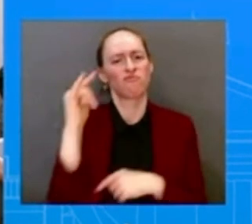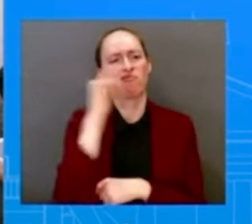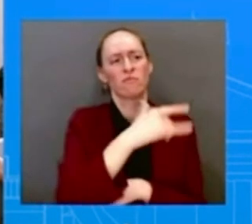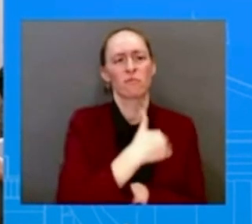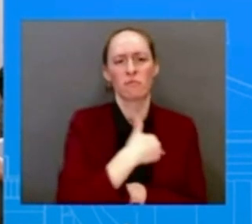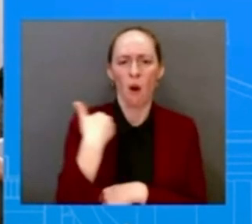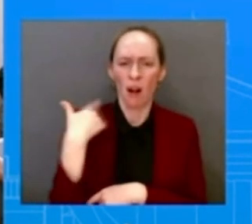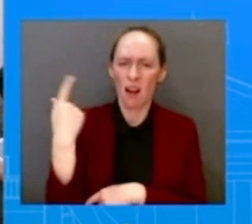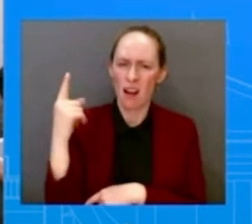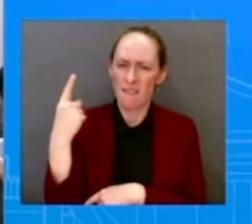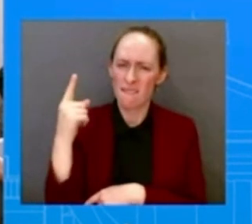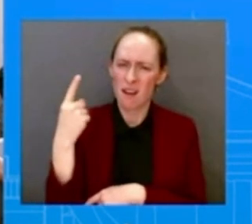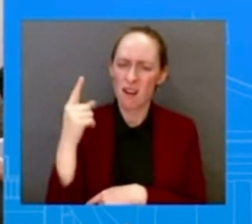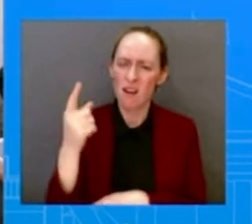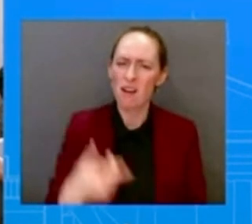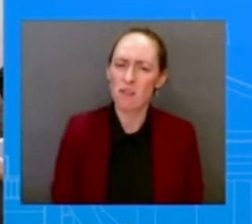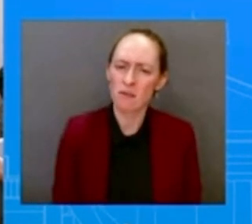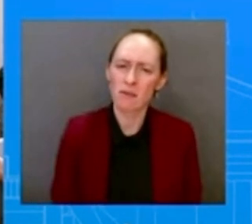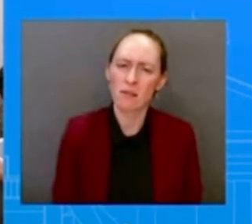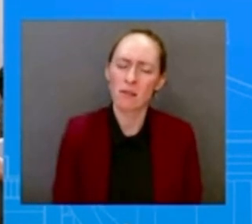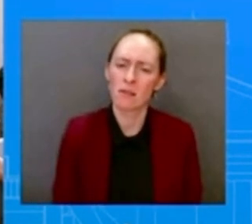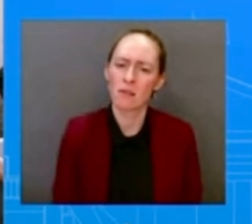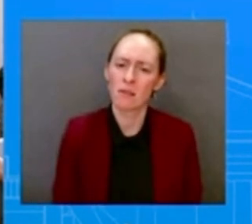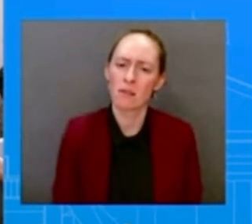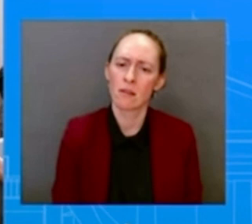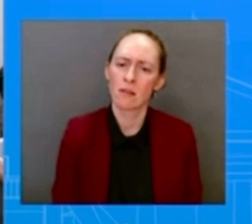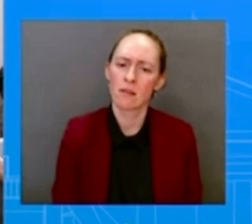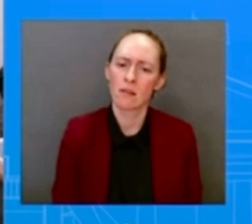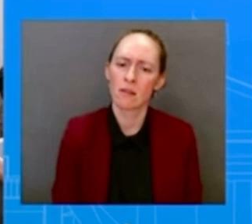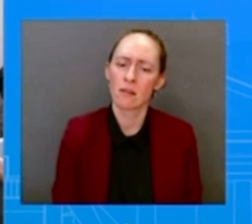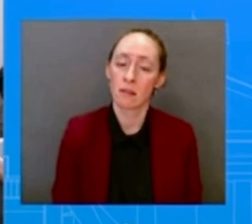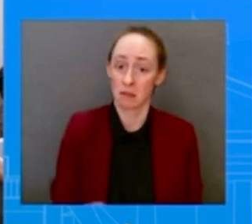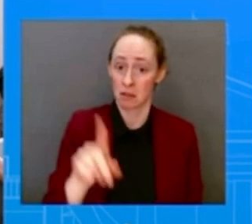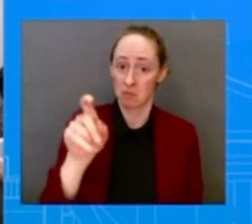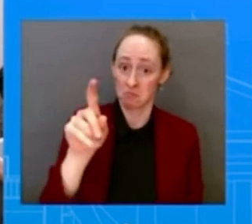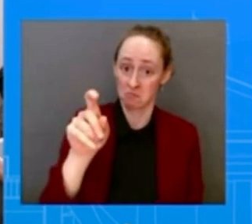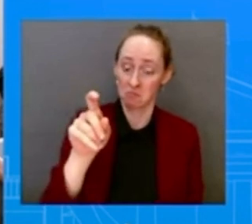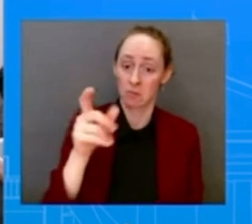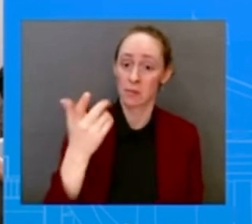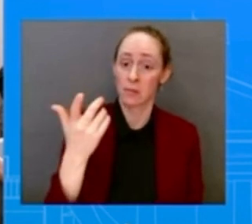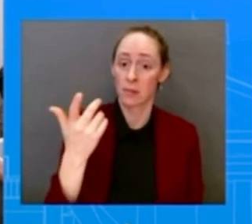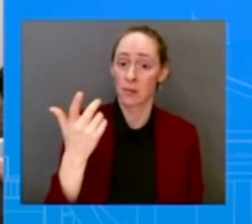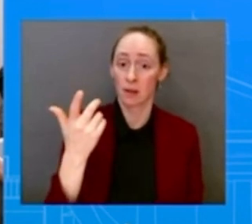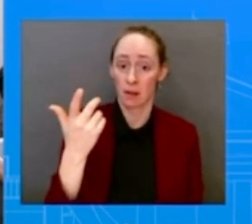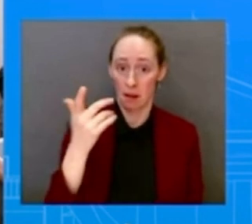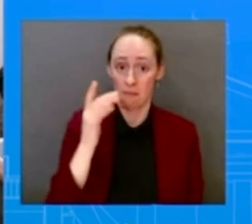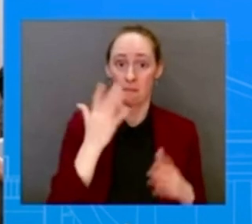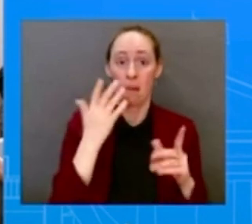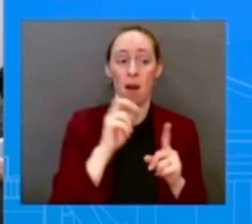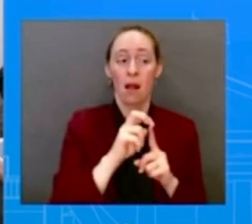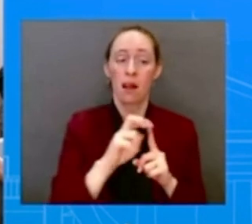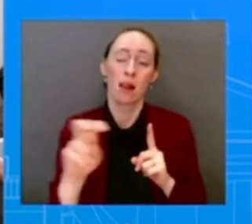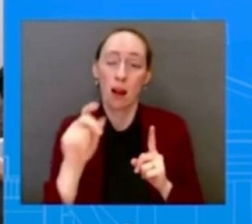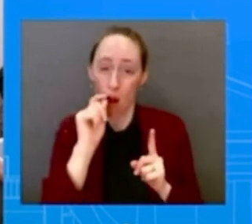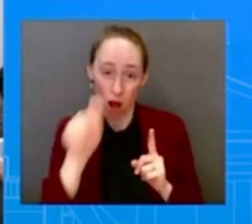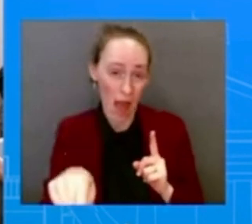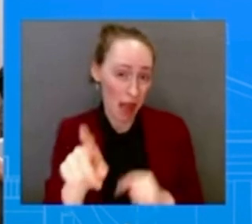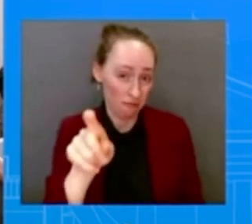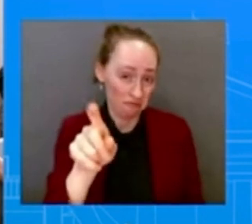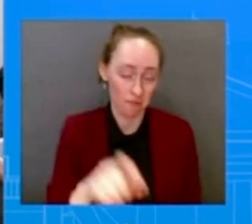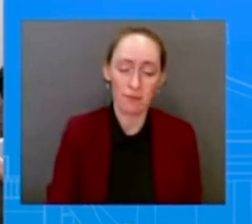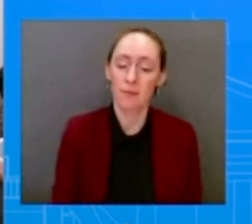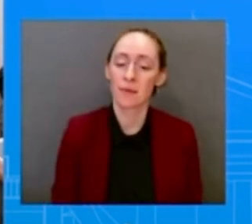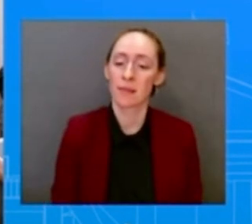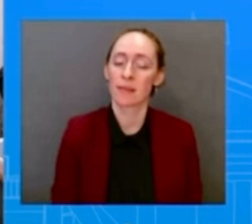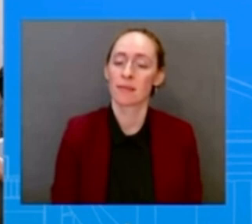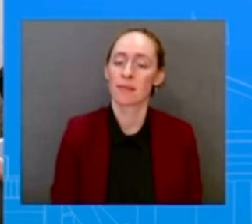any chance that he would visit Ukraine during his visit to Poland? And I have also one on President Lula's